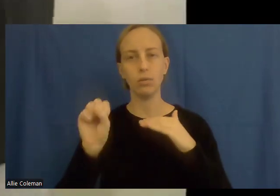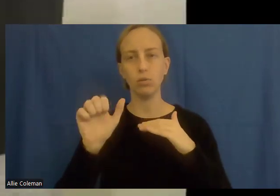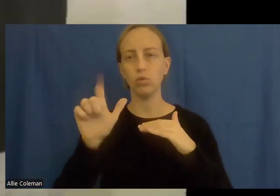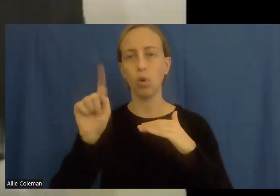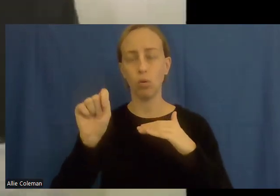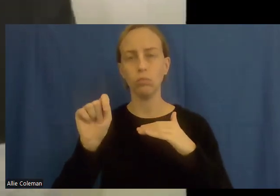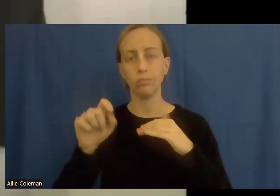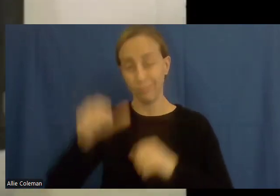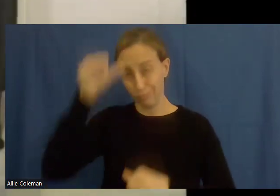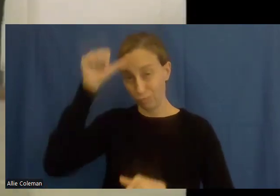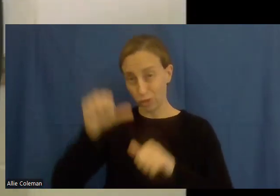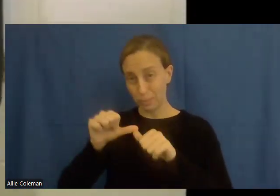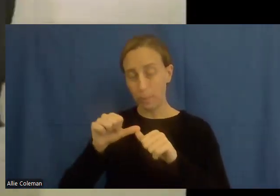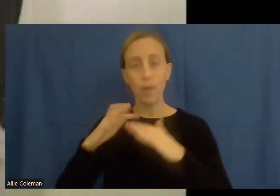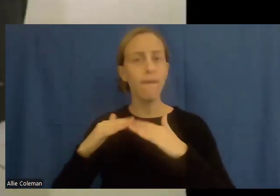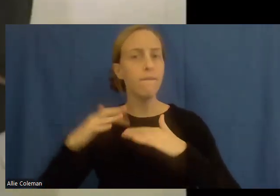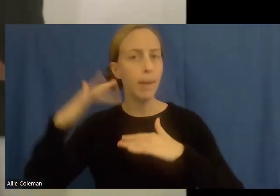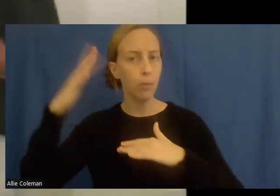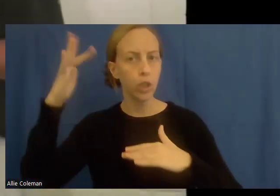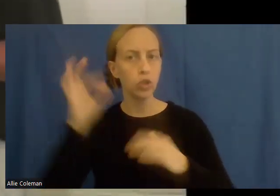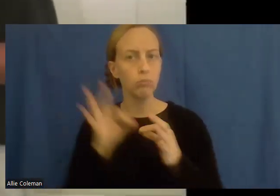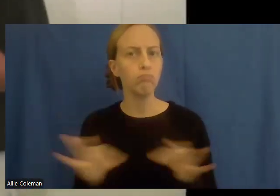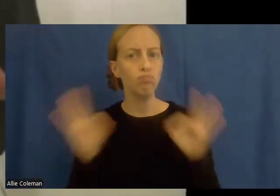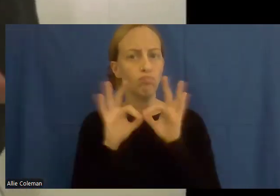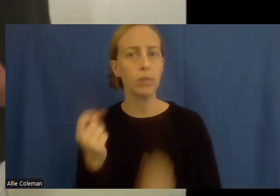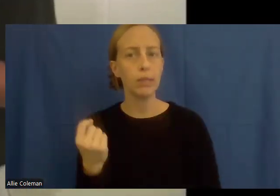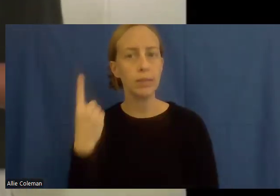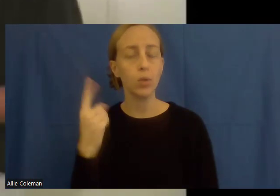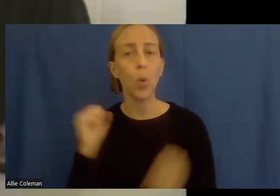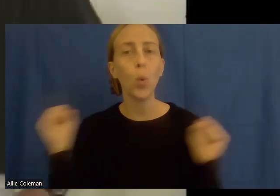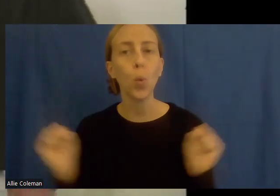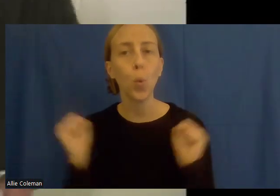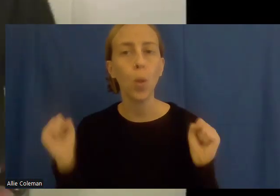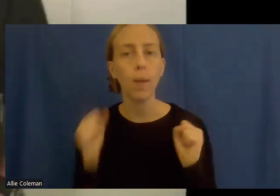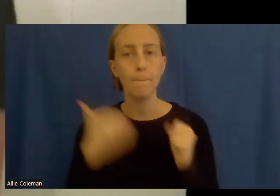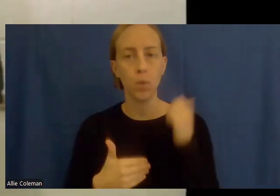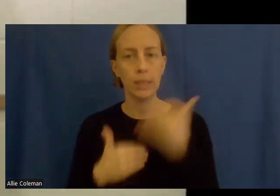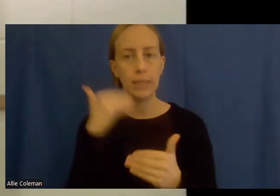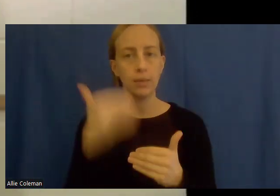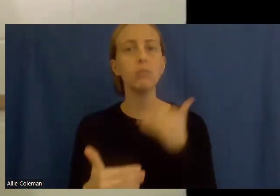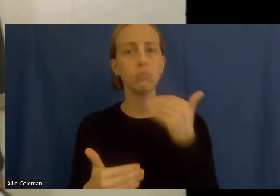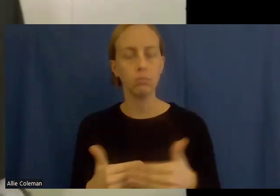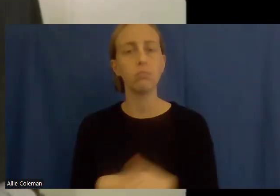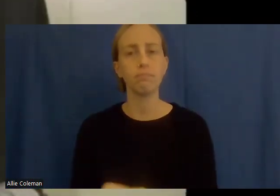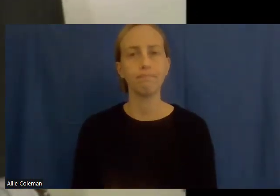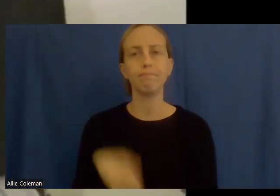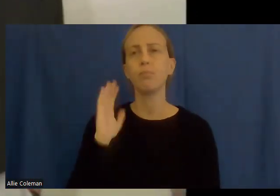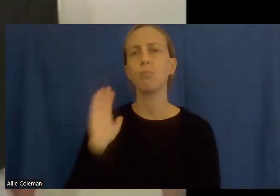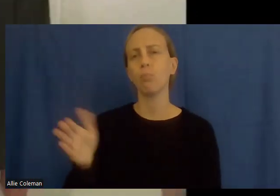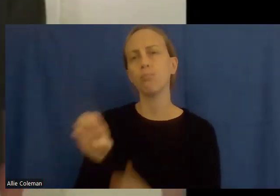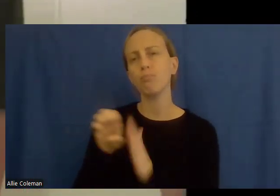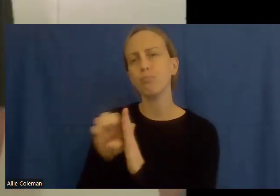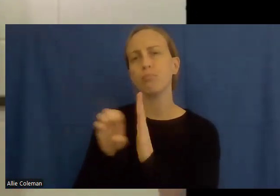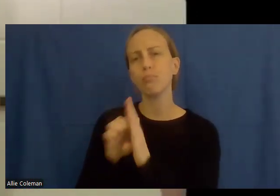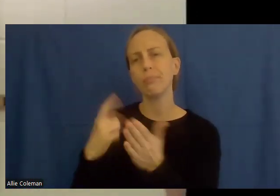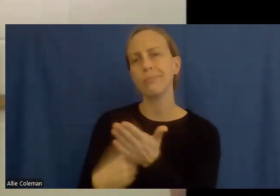the most important thing you need to know about evaporation is it's a cooling process. And we're going to do a little mini lab over